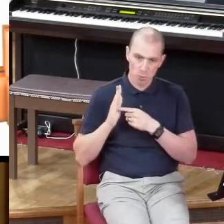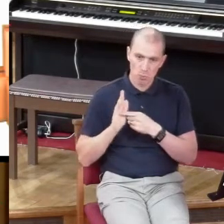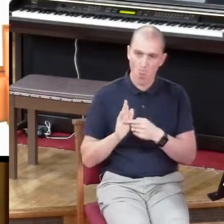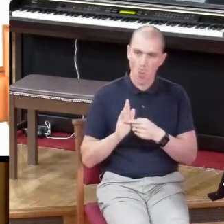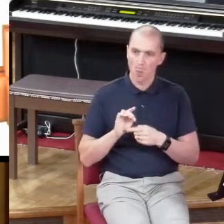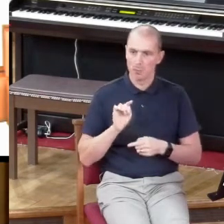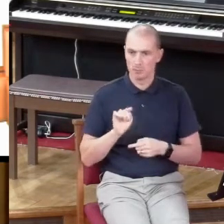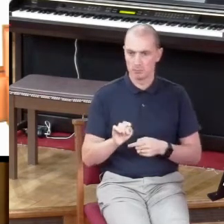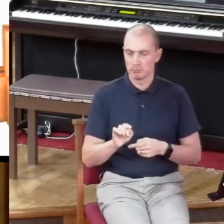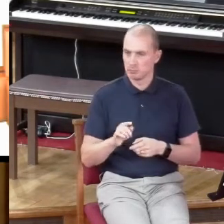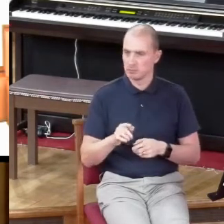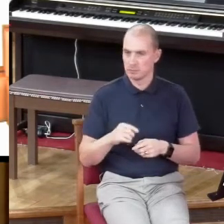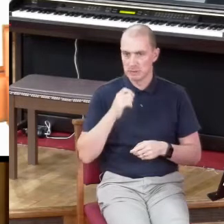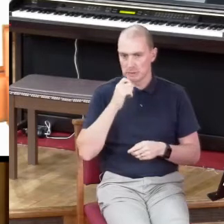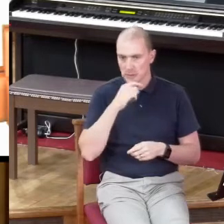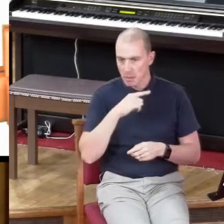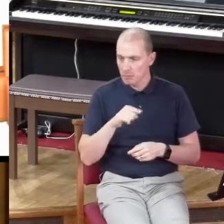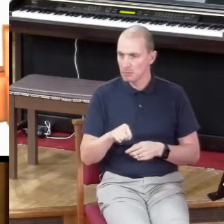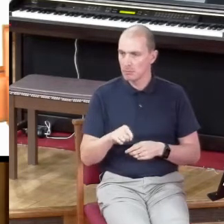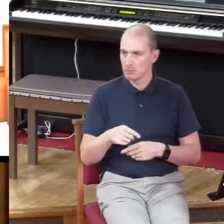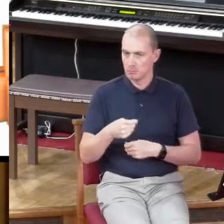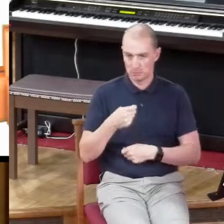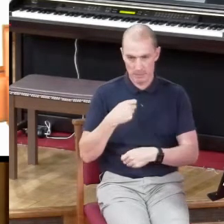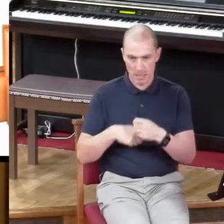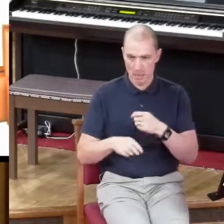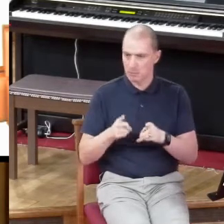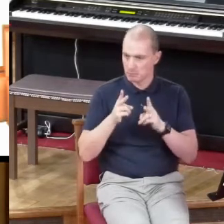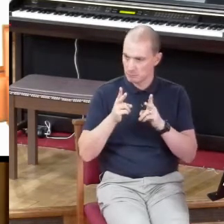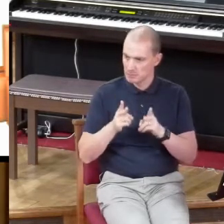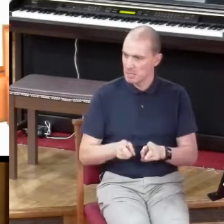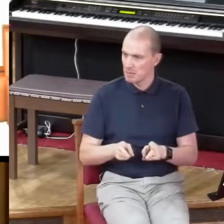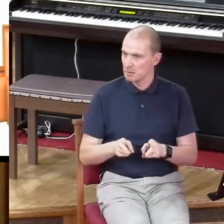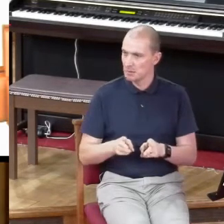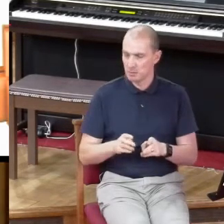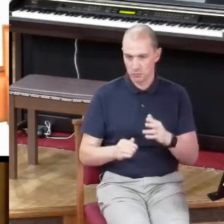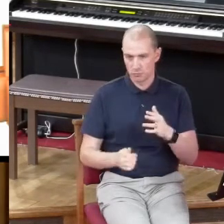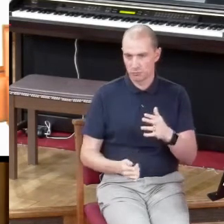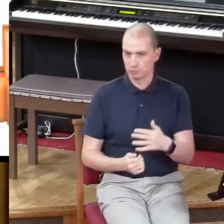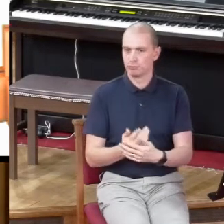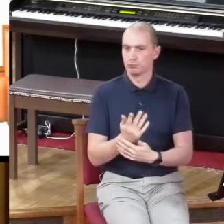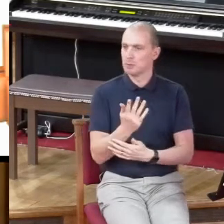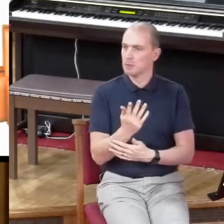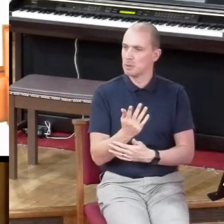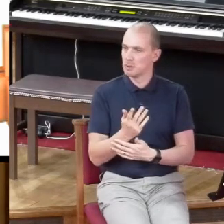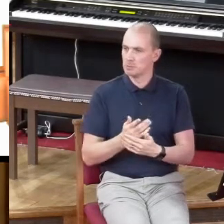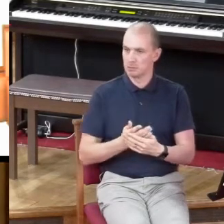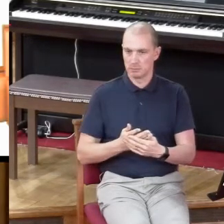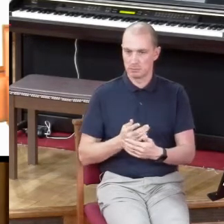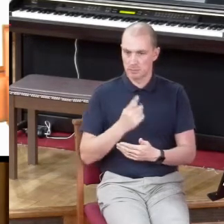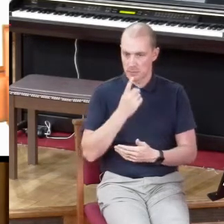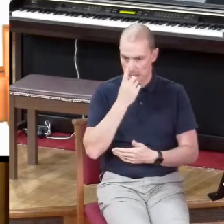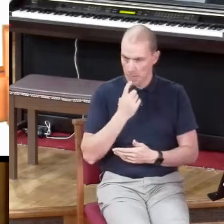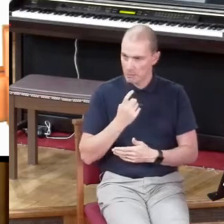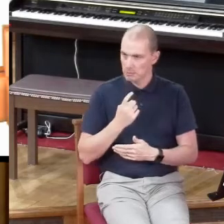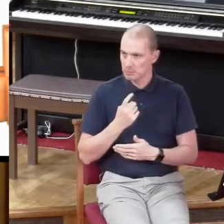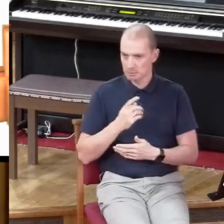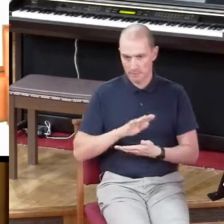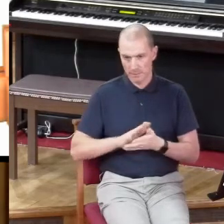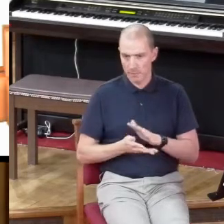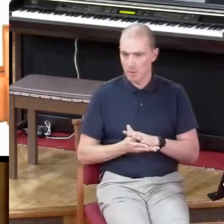authority of what he says. Things like his death and resurrection for our sins and the promise. And we have to